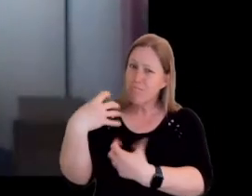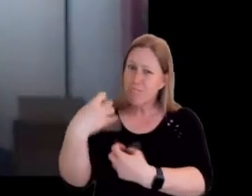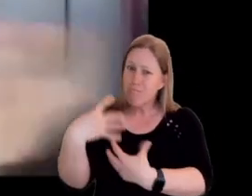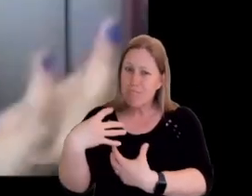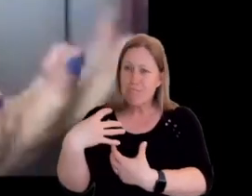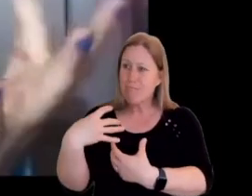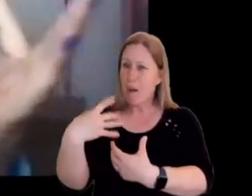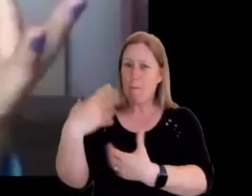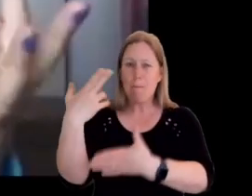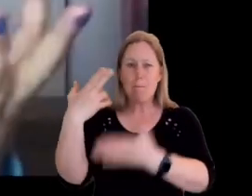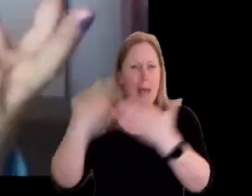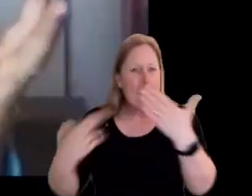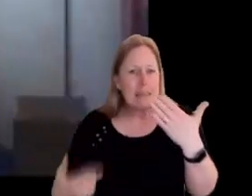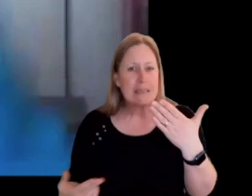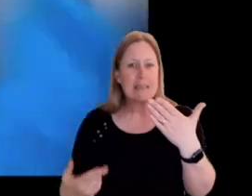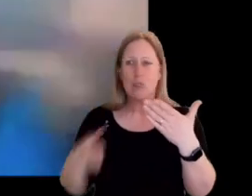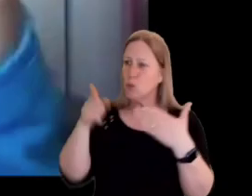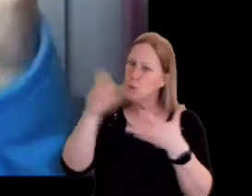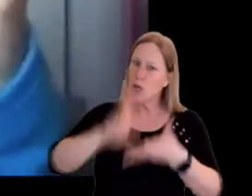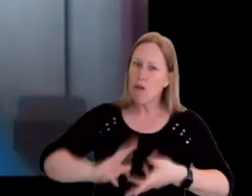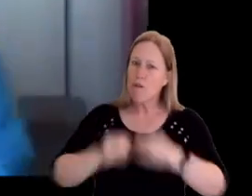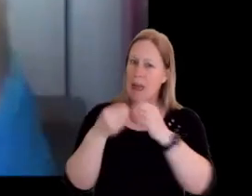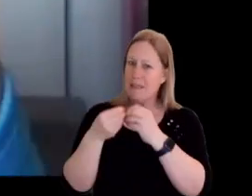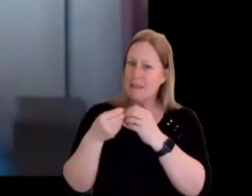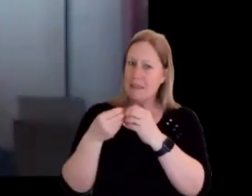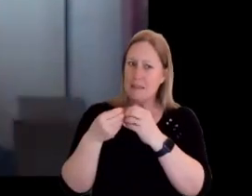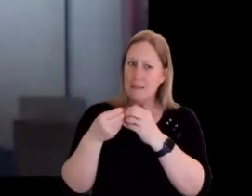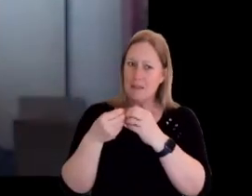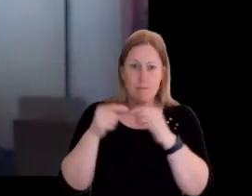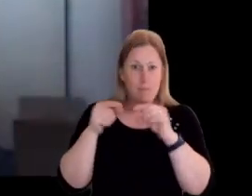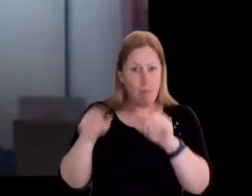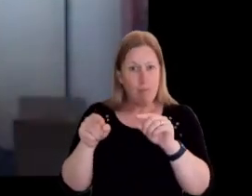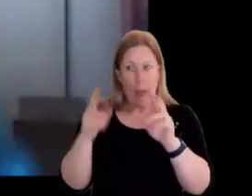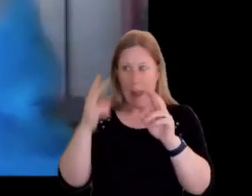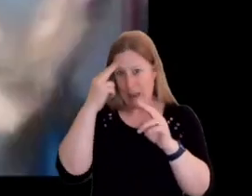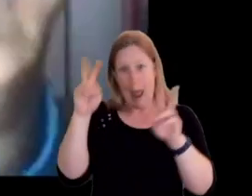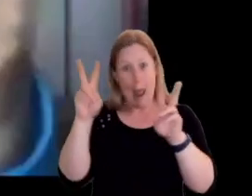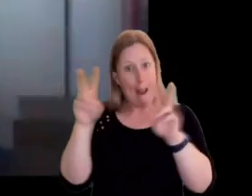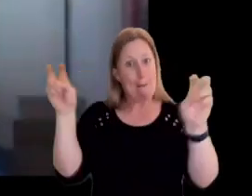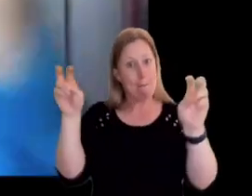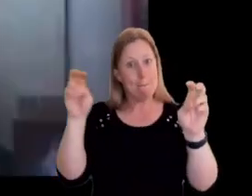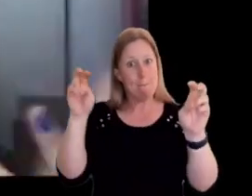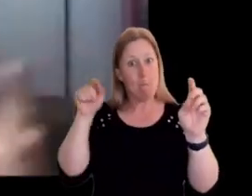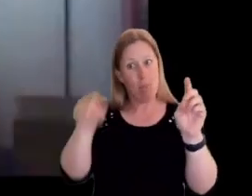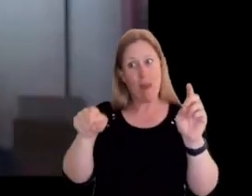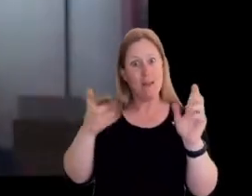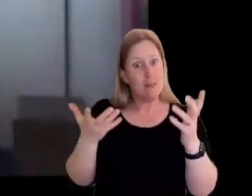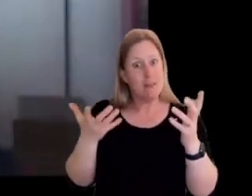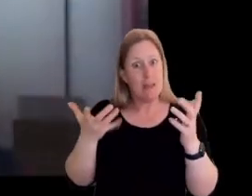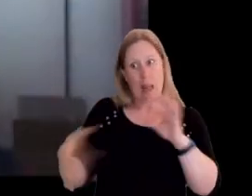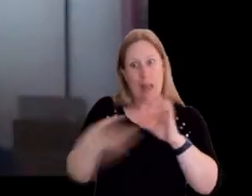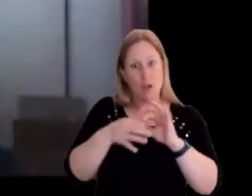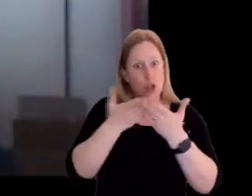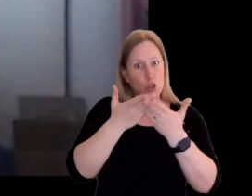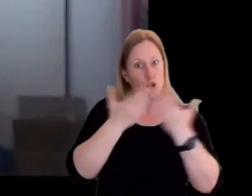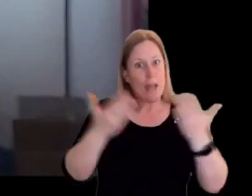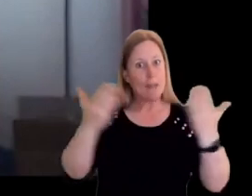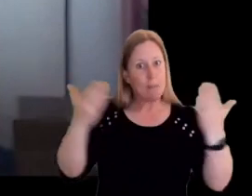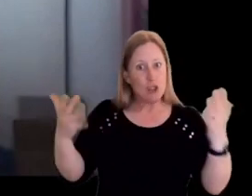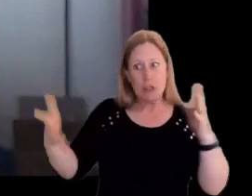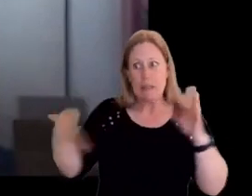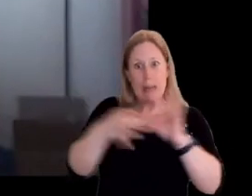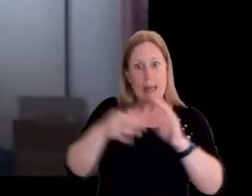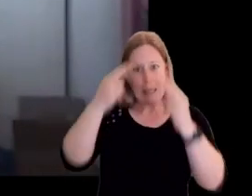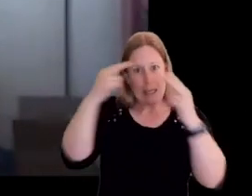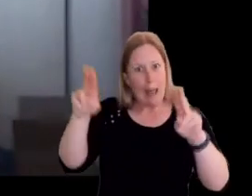about the painting of this, like the painting that you've created, which it's named this, and that's why the show is named this. What